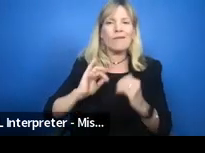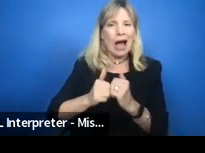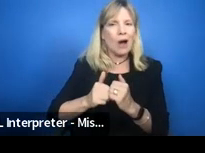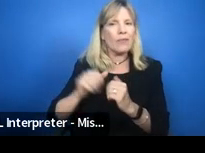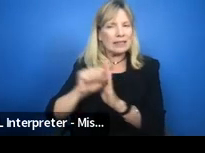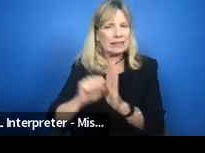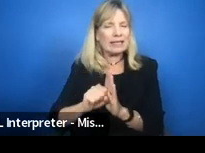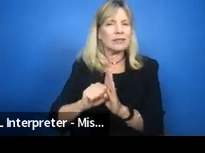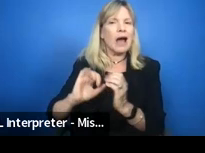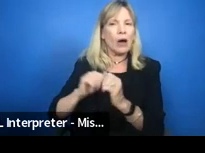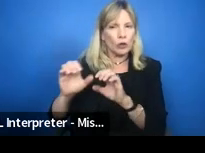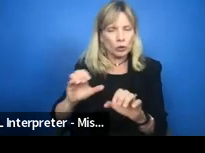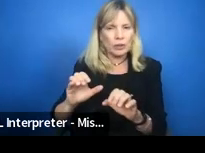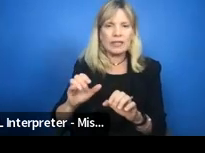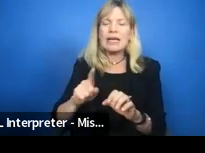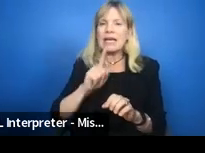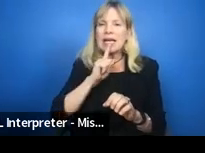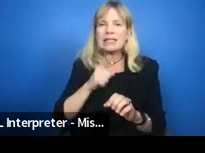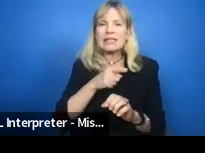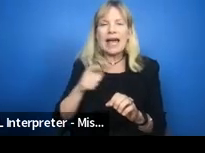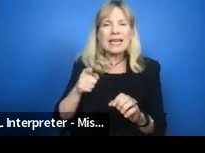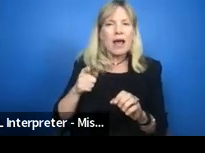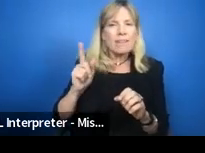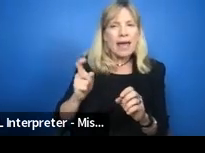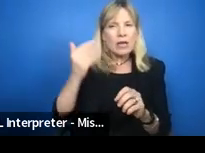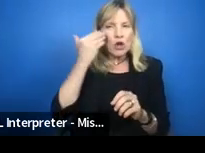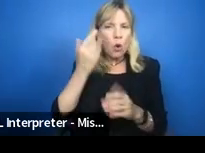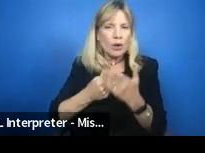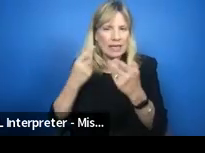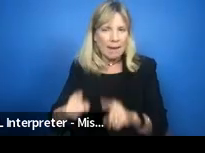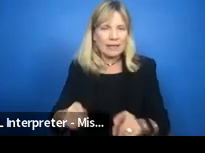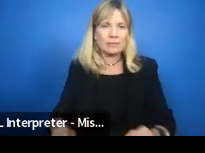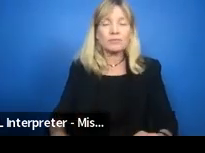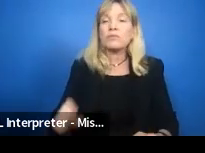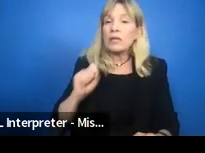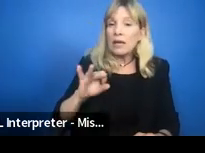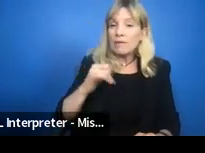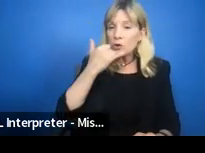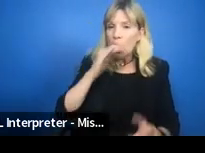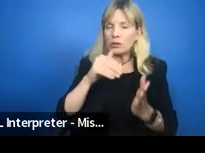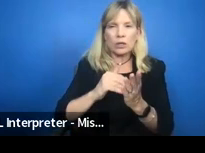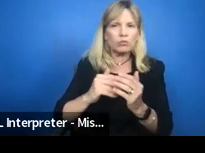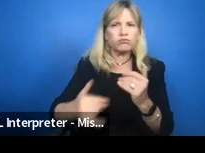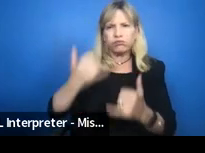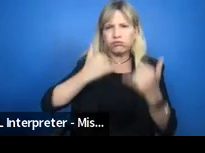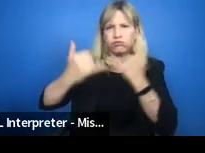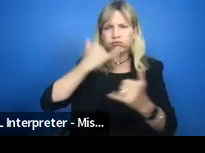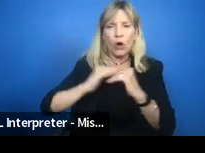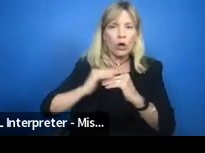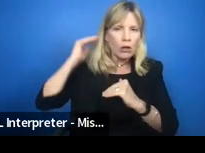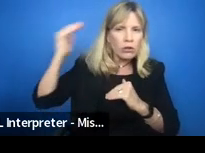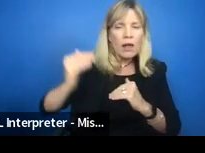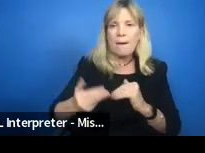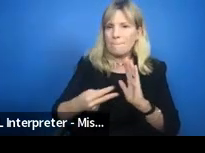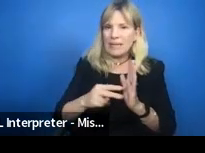state. It's kind of the canary in the coal mine, so to speak. So if call centers are overloaded, it's a good indicator that the